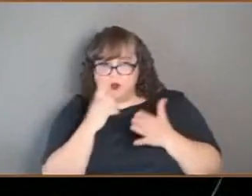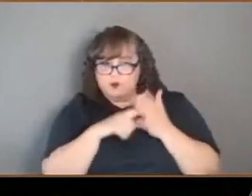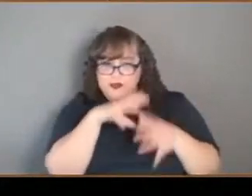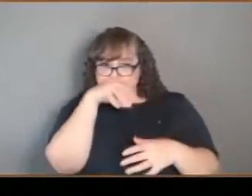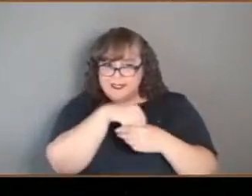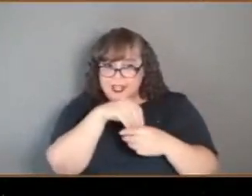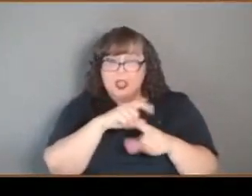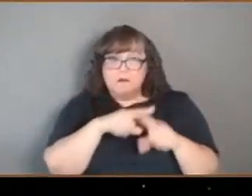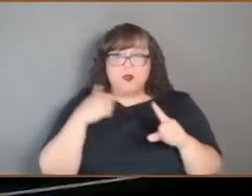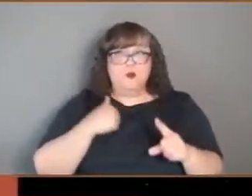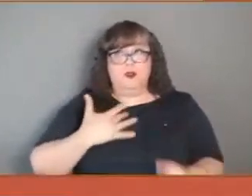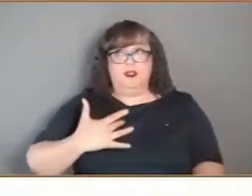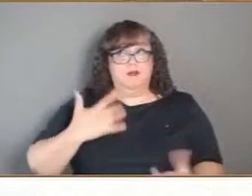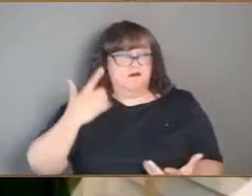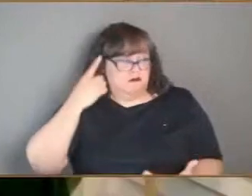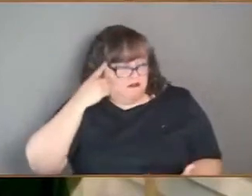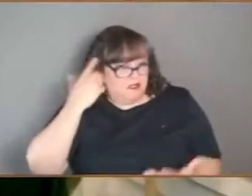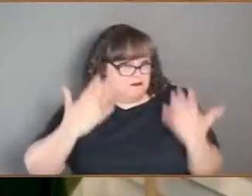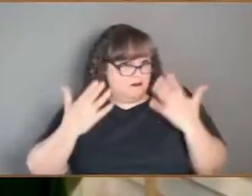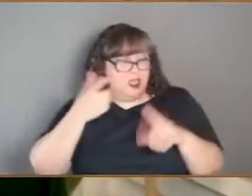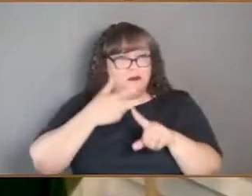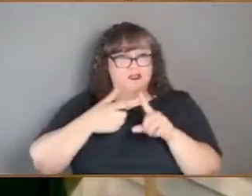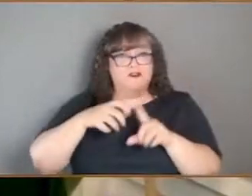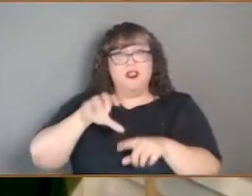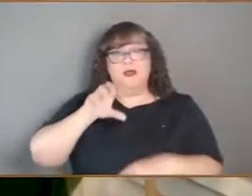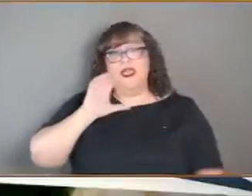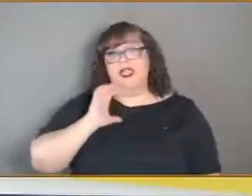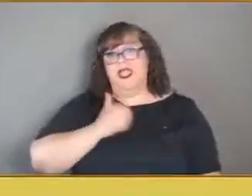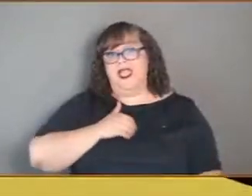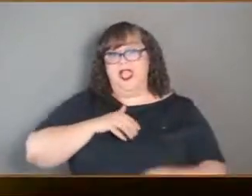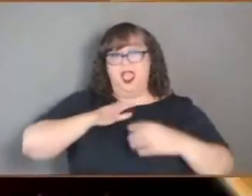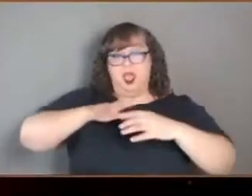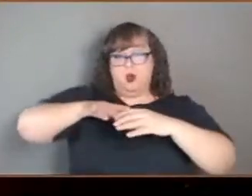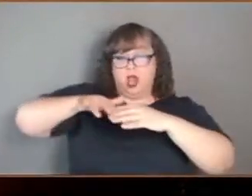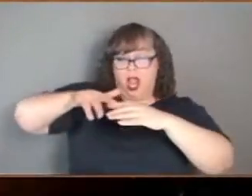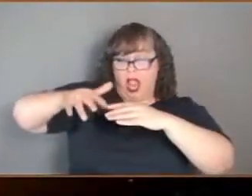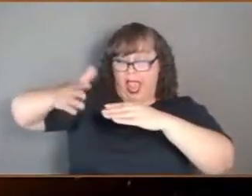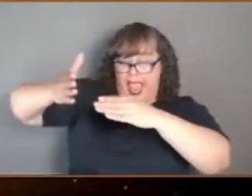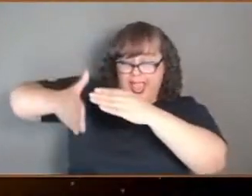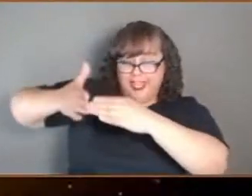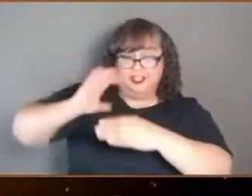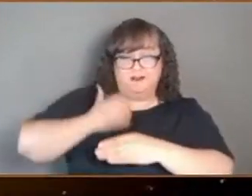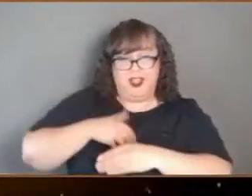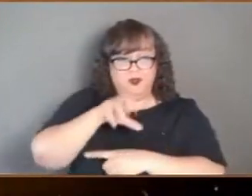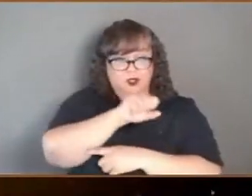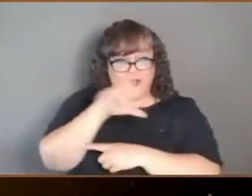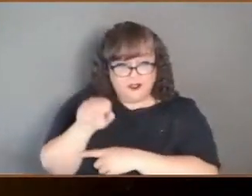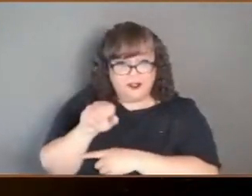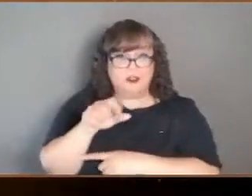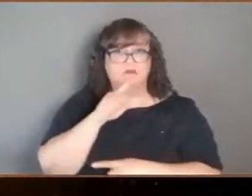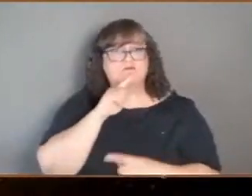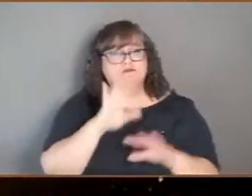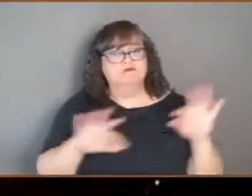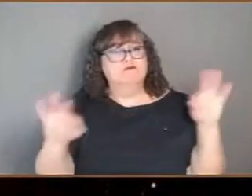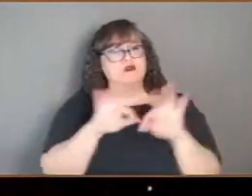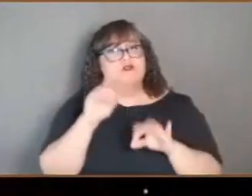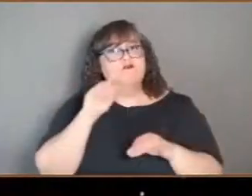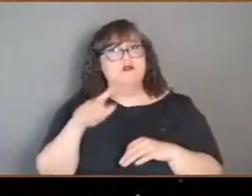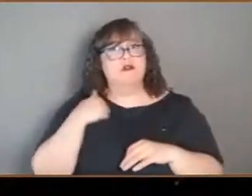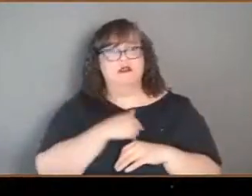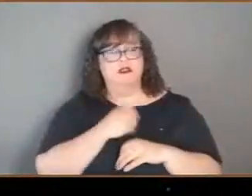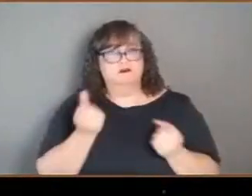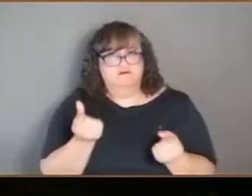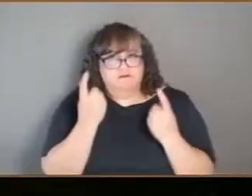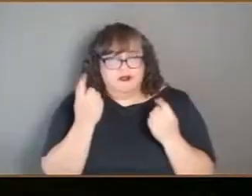come from the outer solar system. They're also really special in terms of understanding the evolution of the solar system